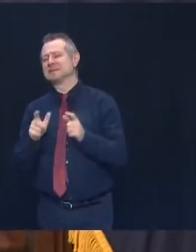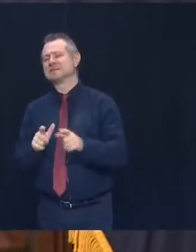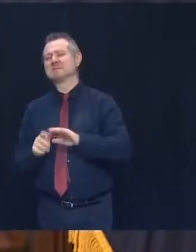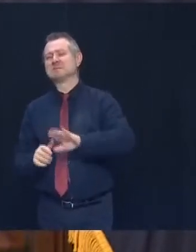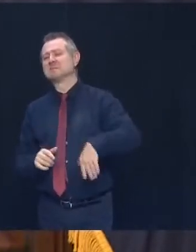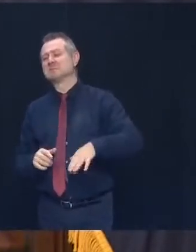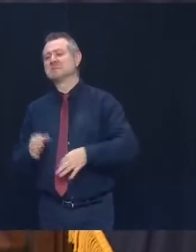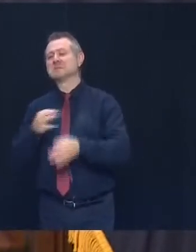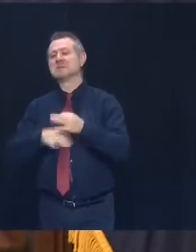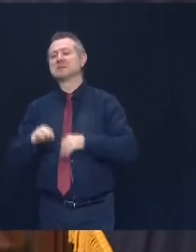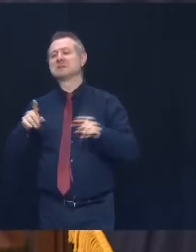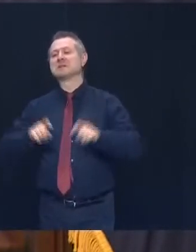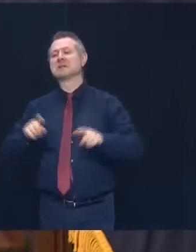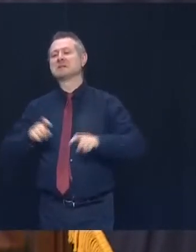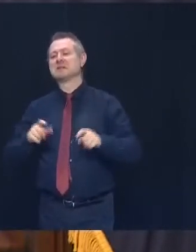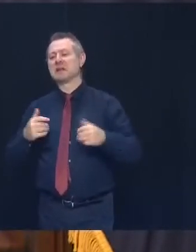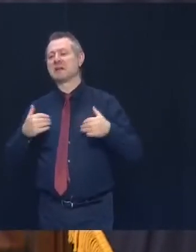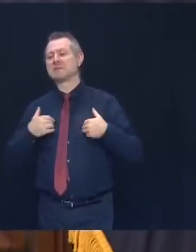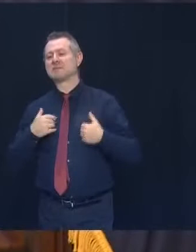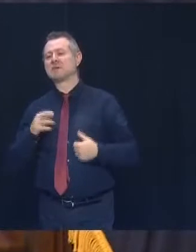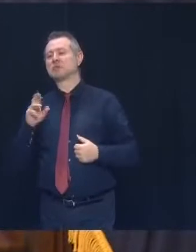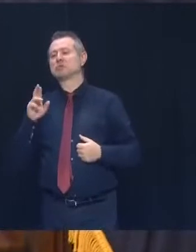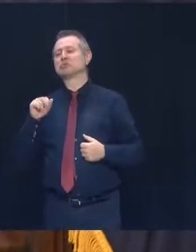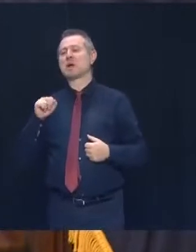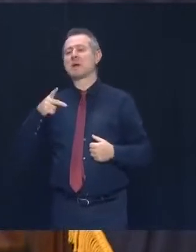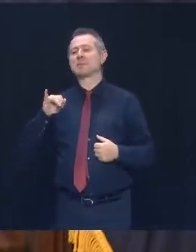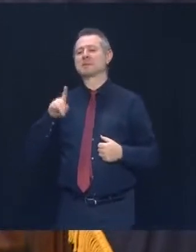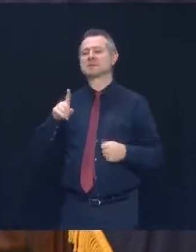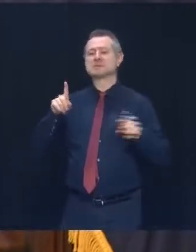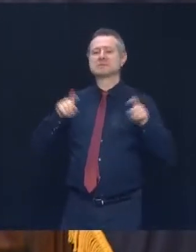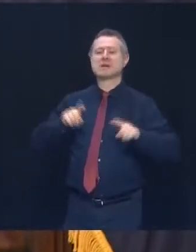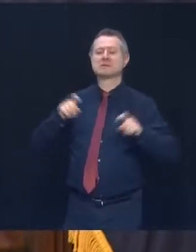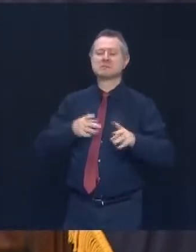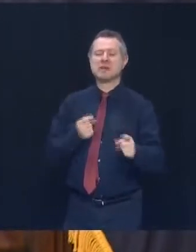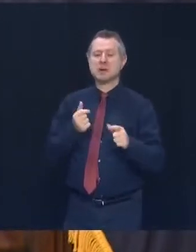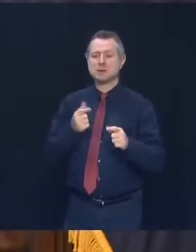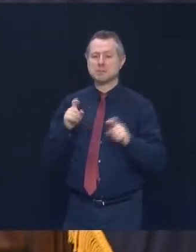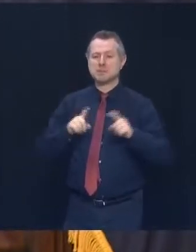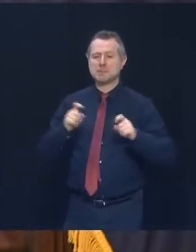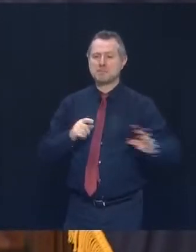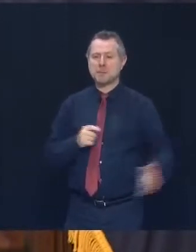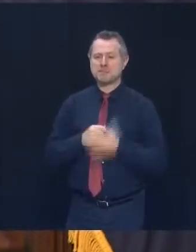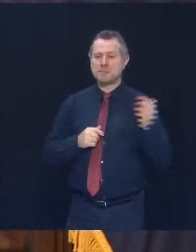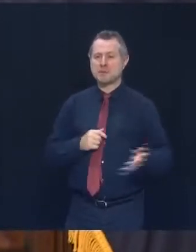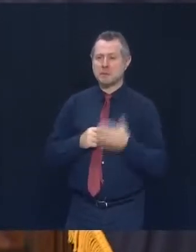They have rapid tests now that are very quick, where